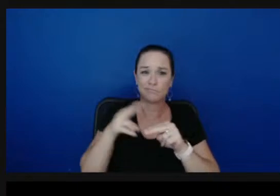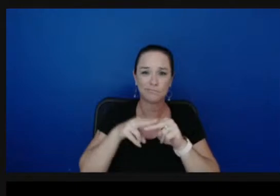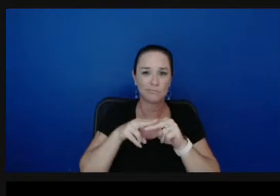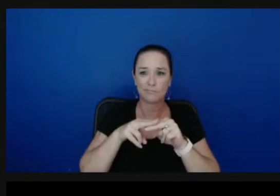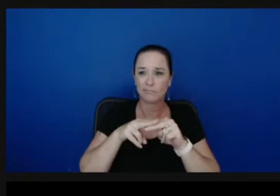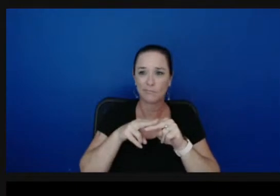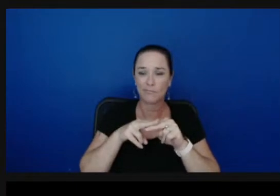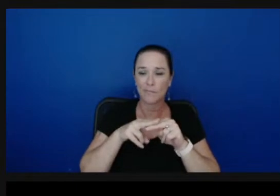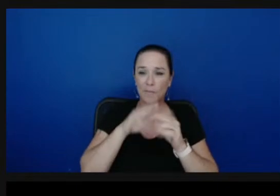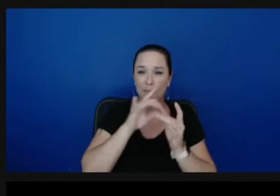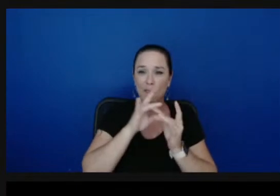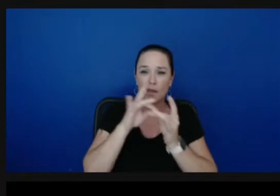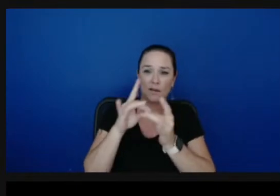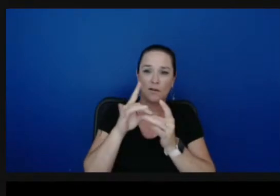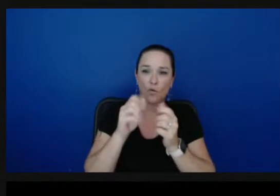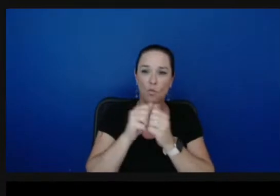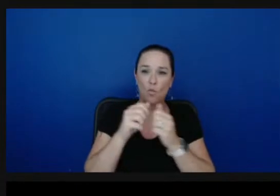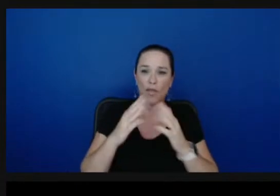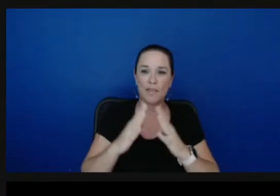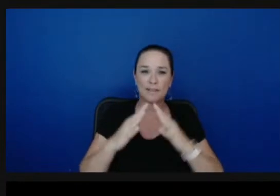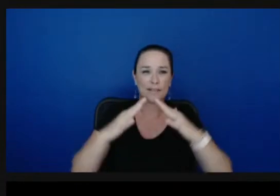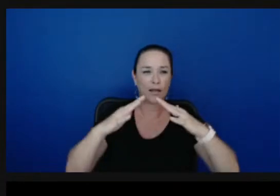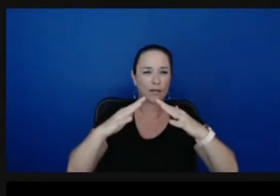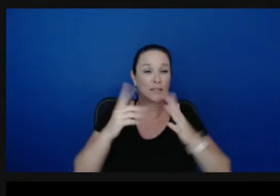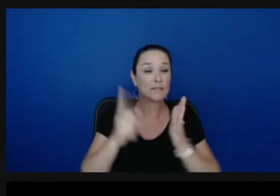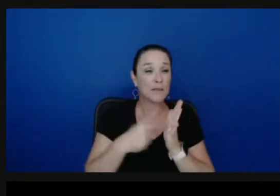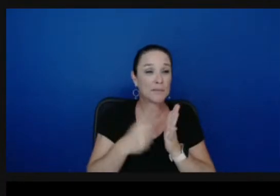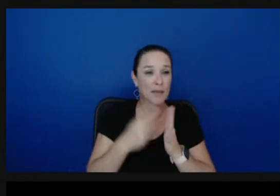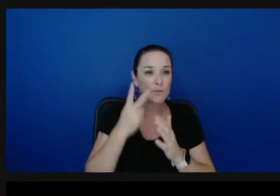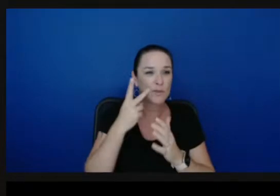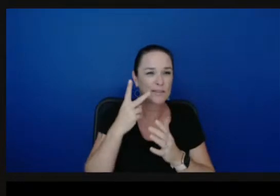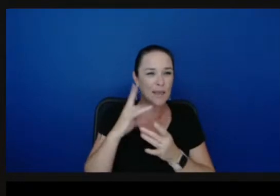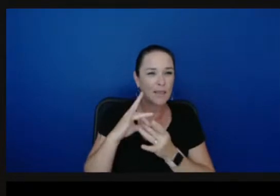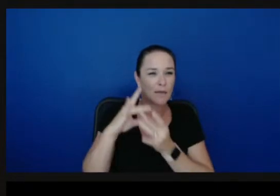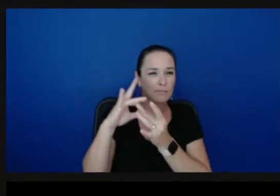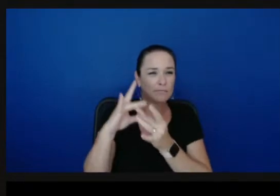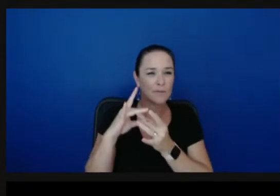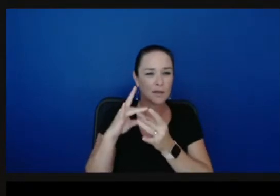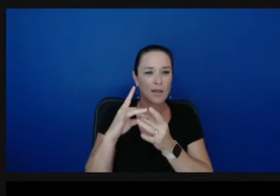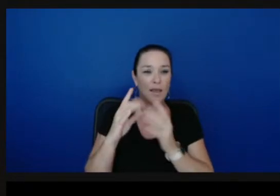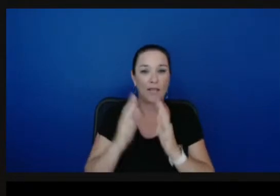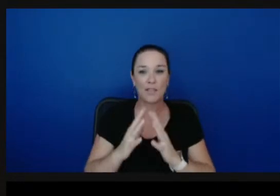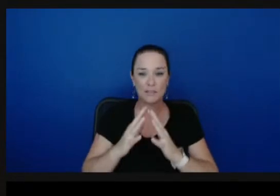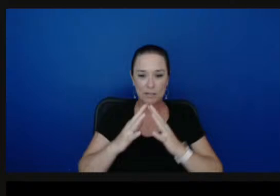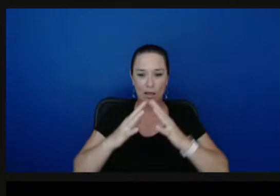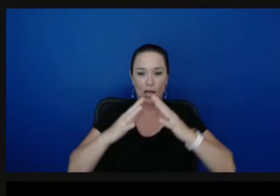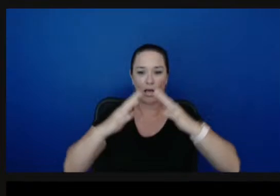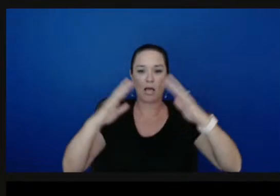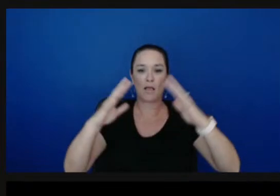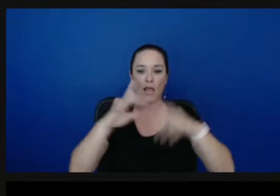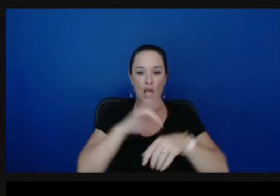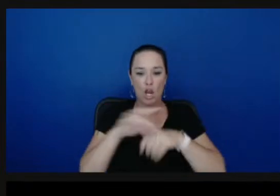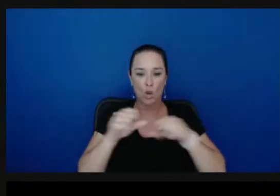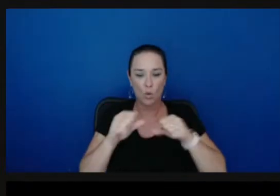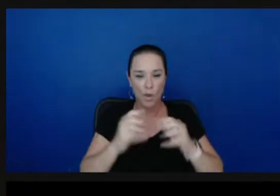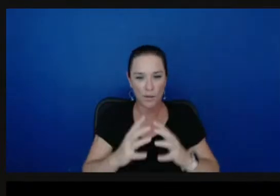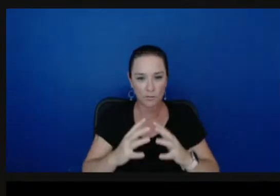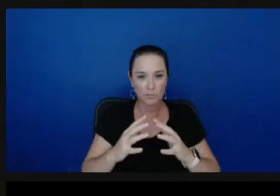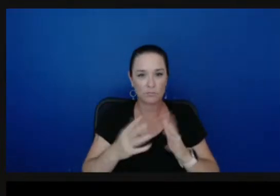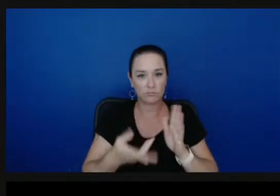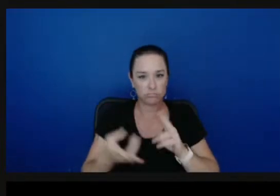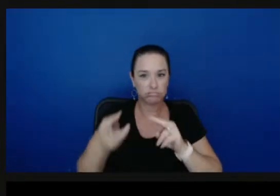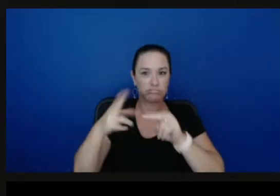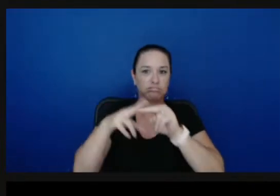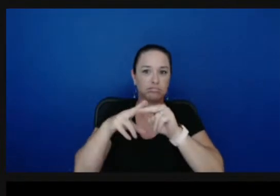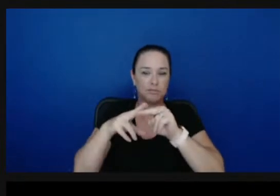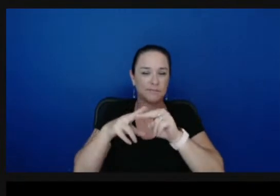the tilt. Sometimes we see that happen. Sometimes we see the tilt increasing and earthquakes matching that. We're not seeing that quite